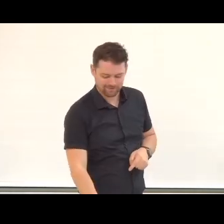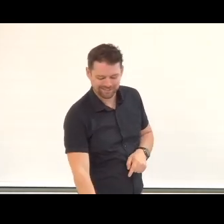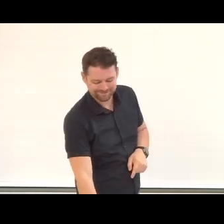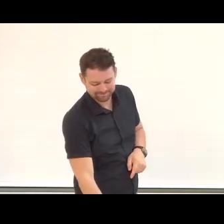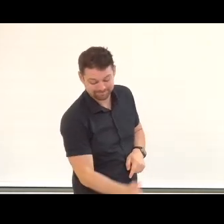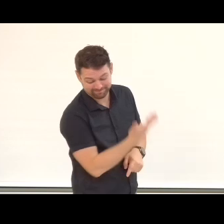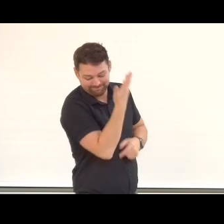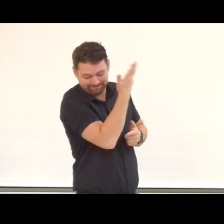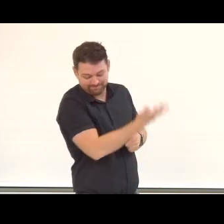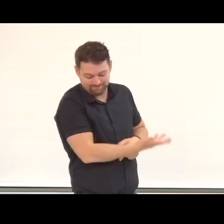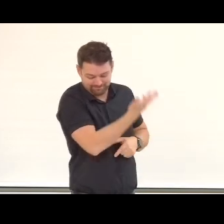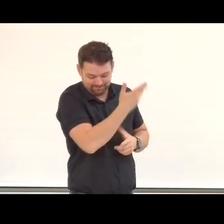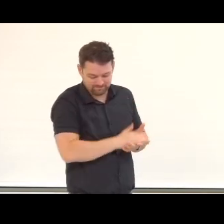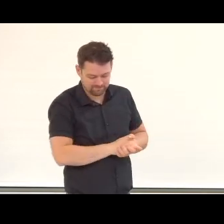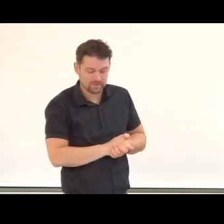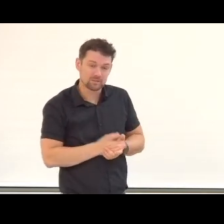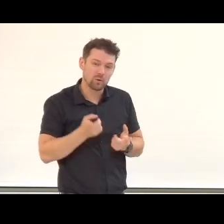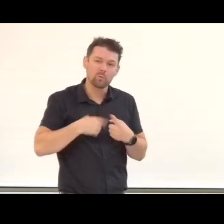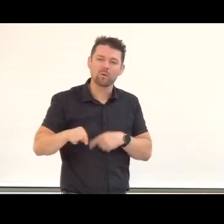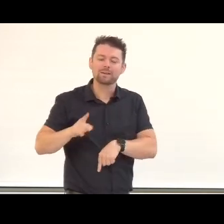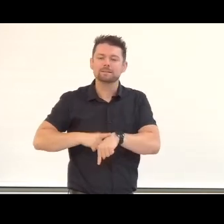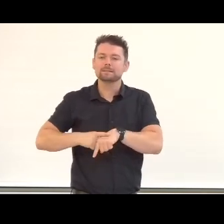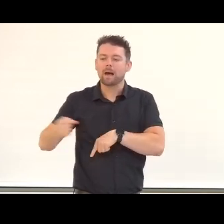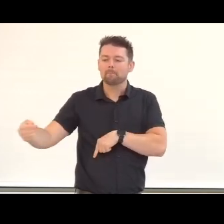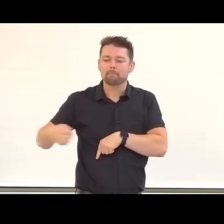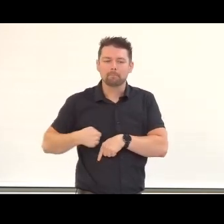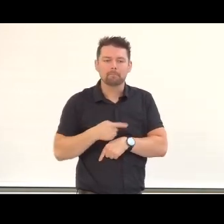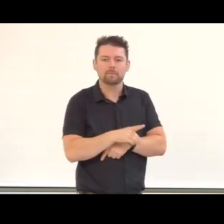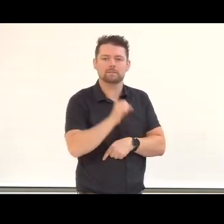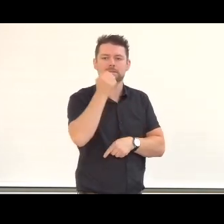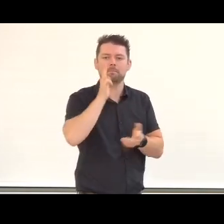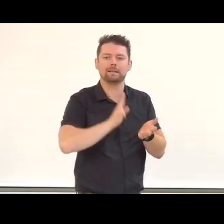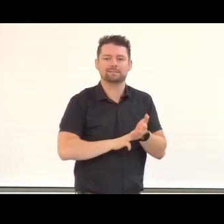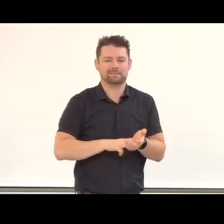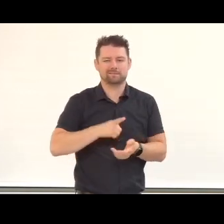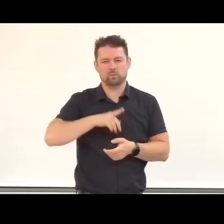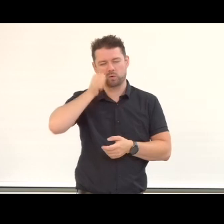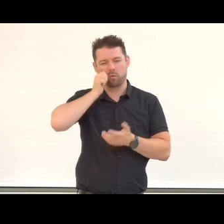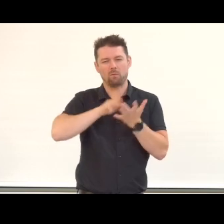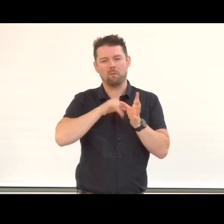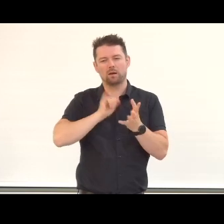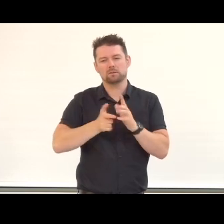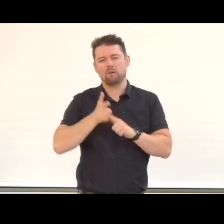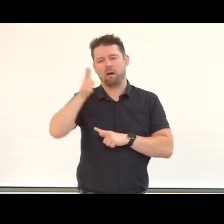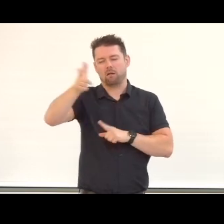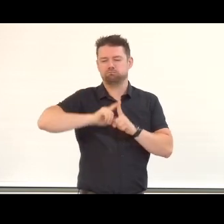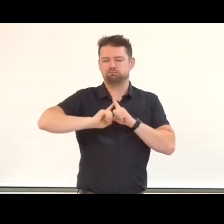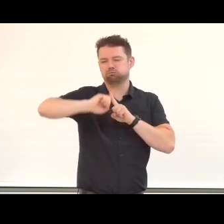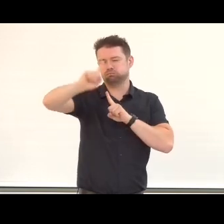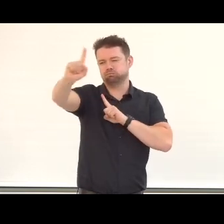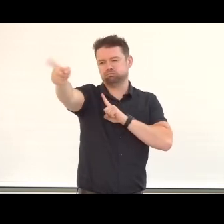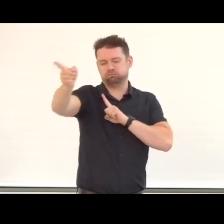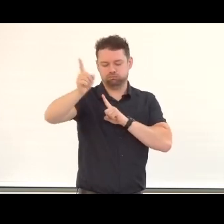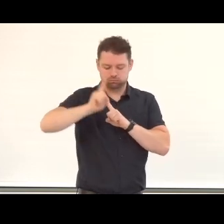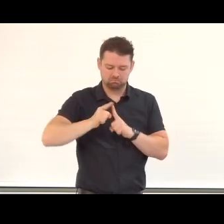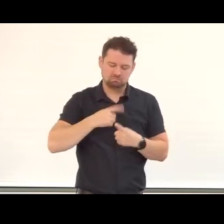talking about this. We have a 10-minute time delay. As you know, Mars is quite far away. The signal takes some time to travel there. We selected